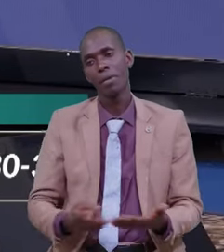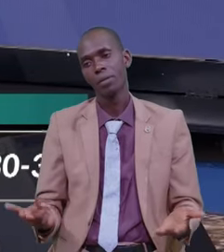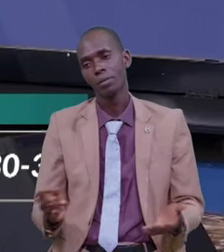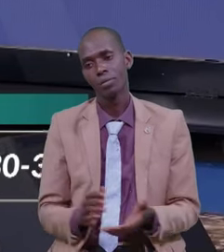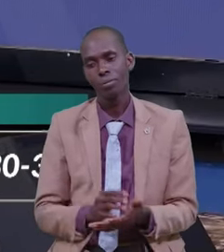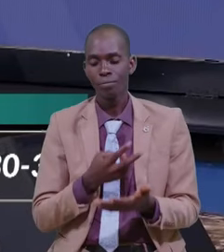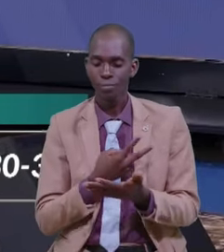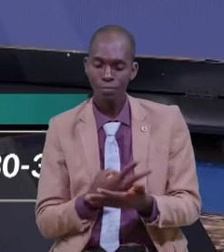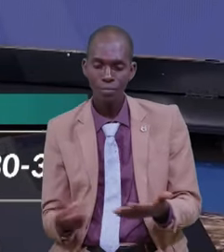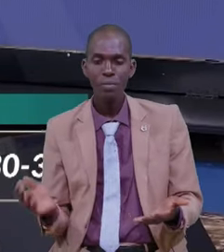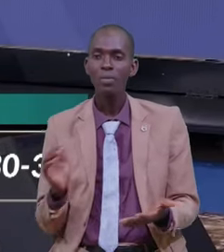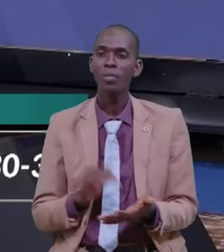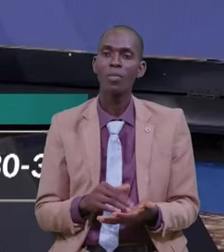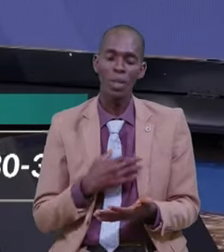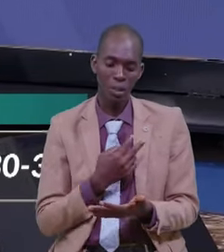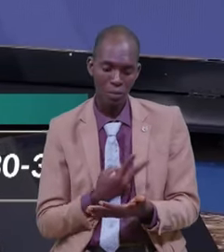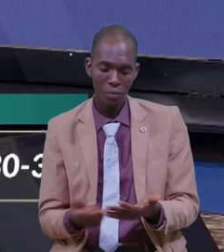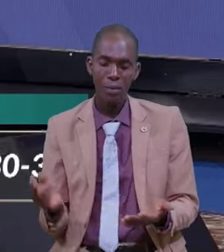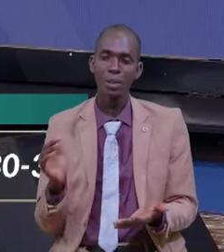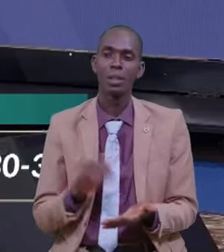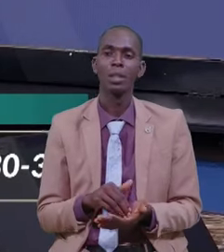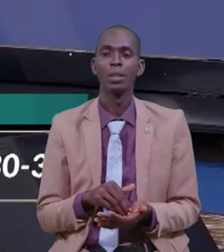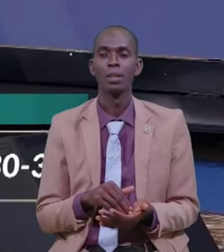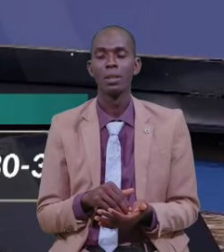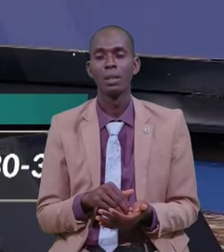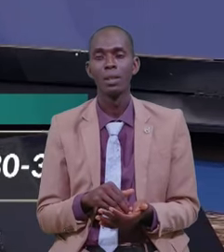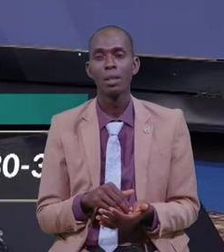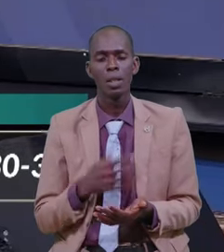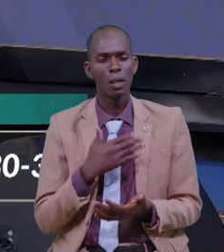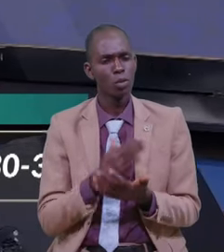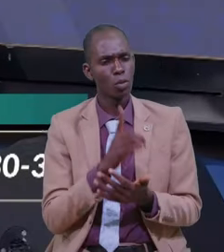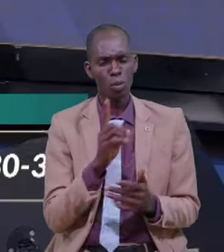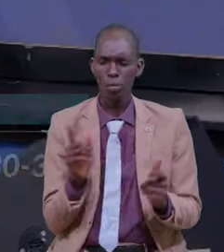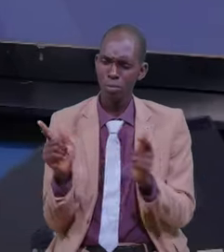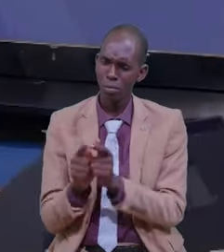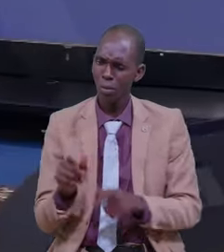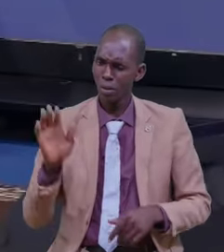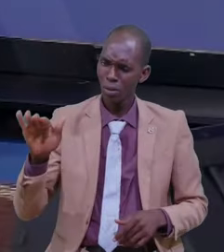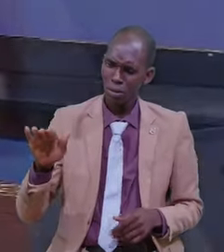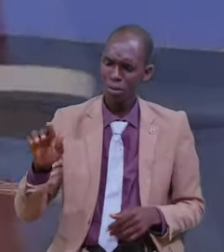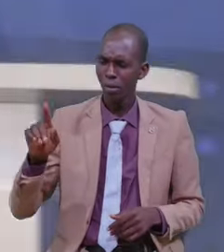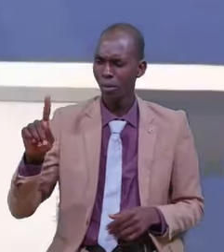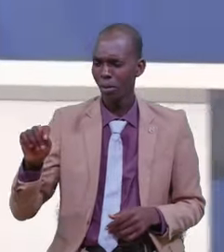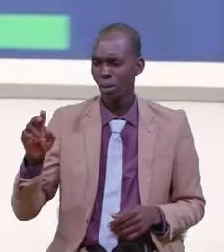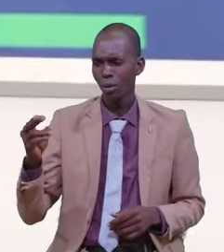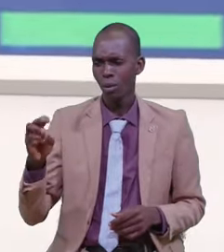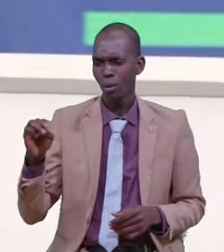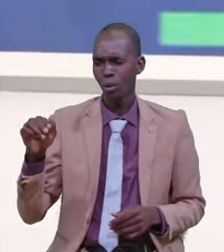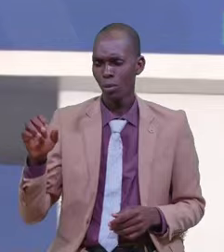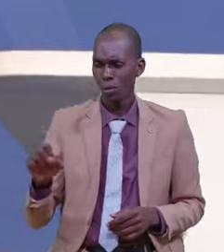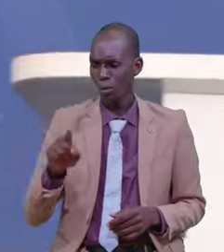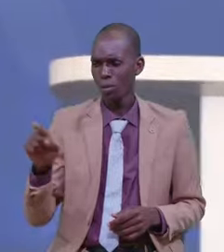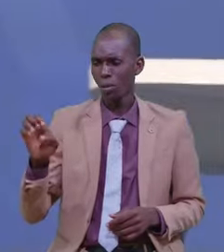failed, and he failed. And somebody came to him and said, Thomas Edison, looks at